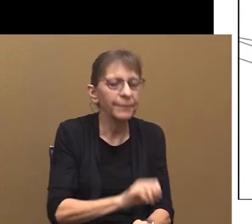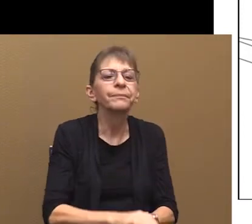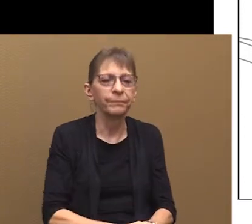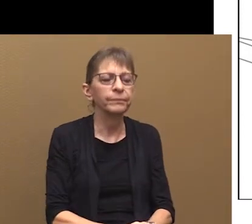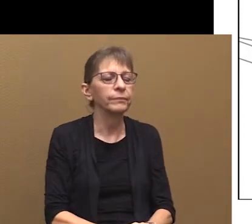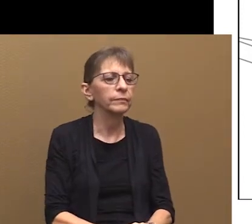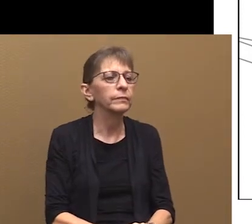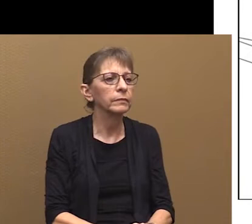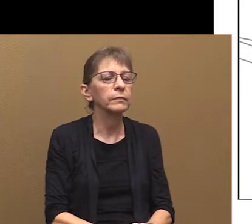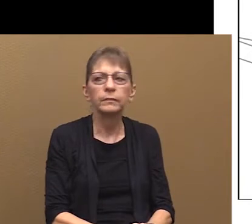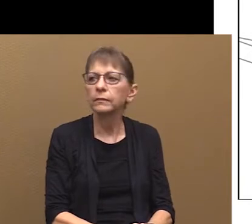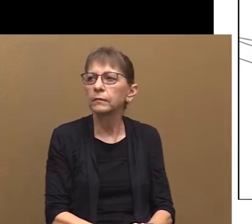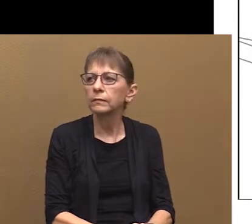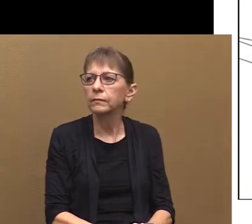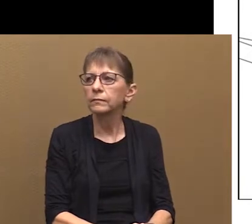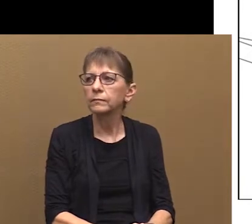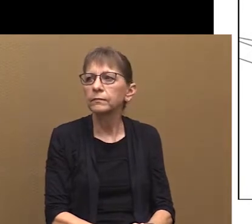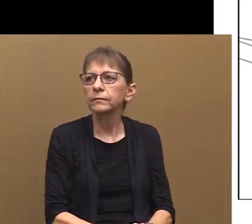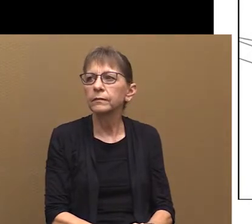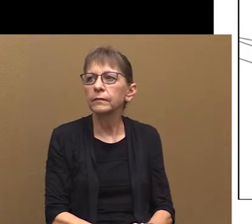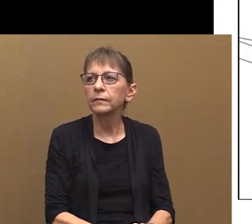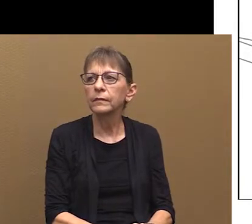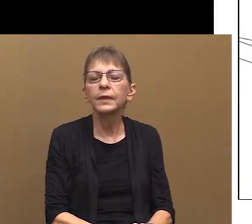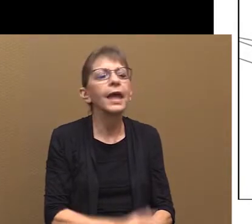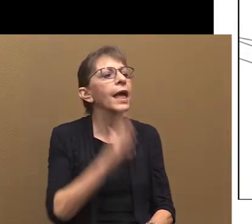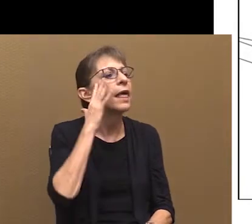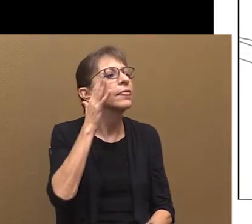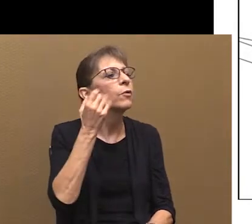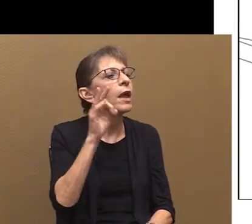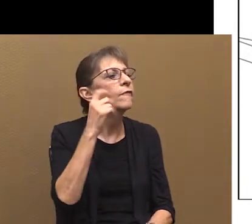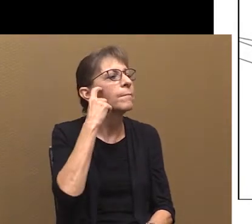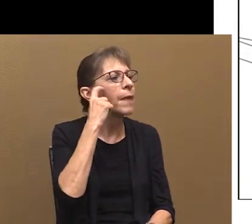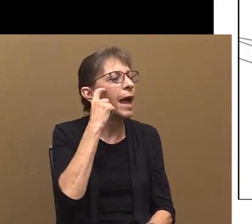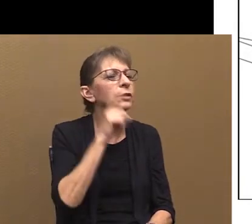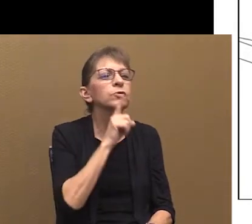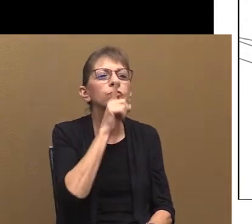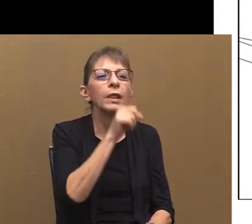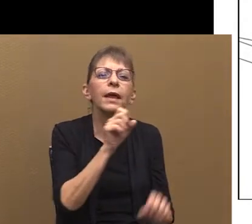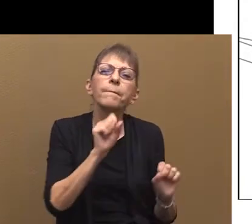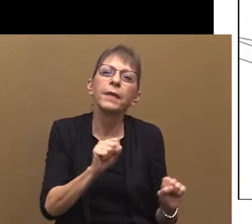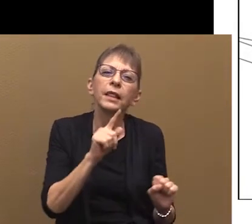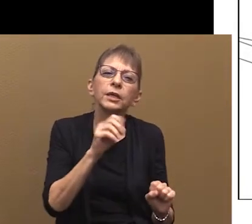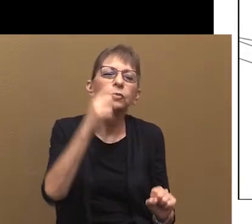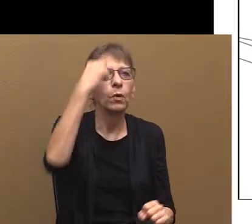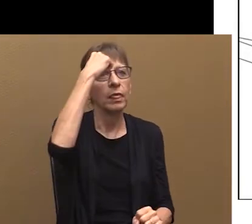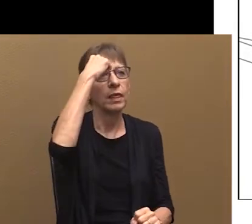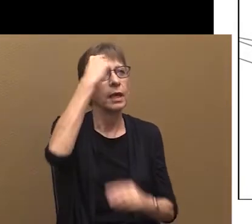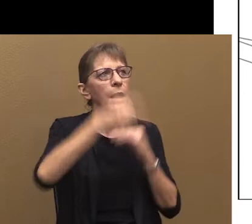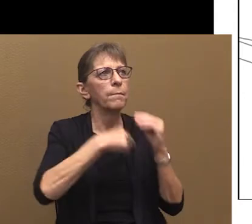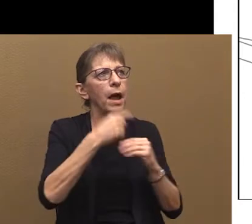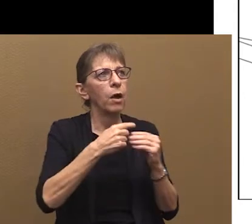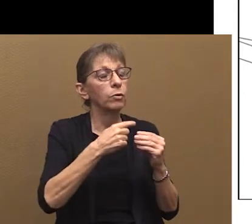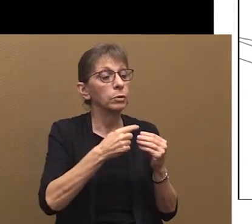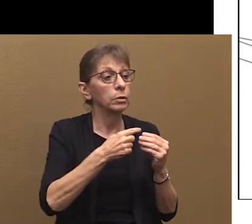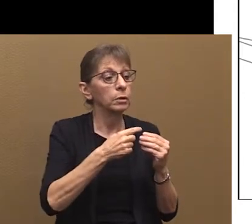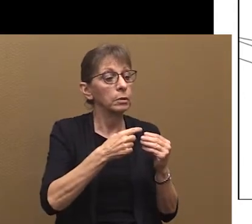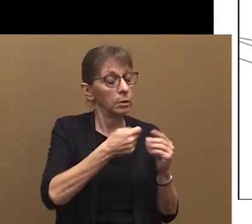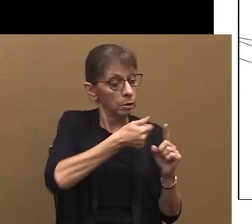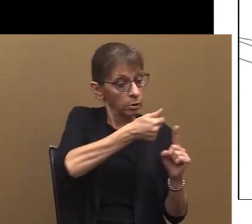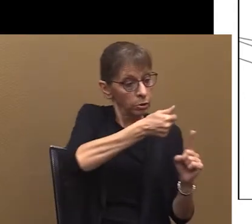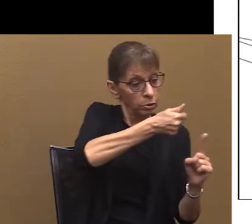it's at the end of the presentation. I'll still keep talking. Theory of mind is really being able to think about